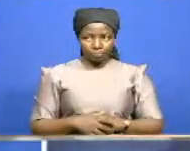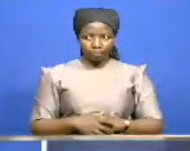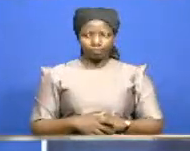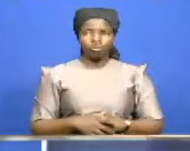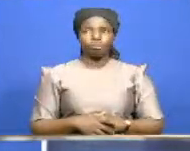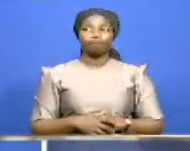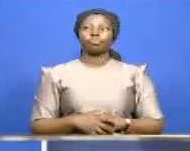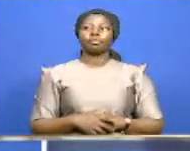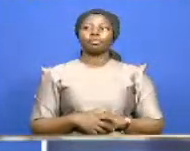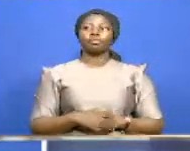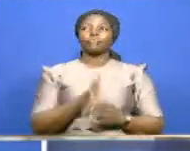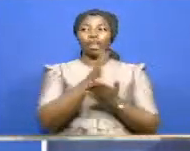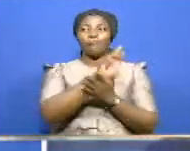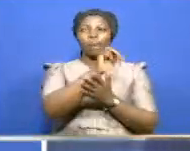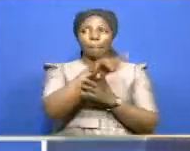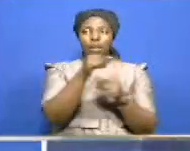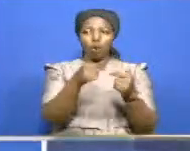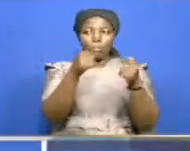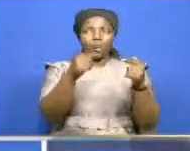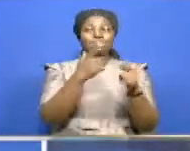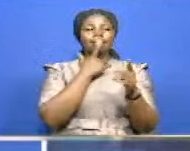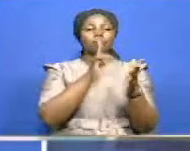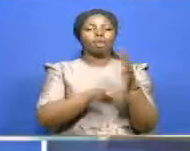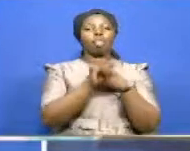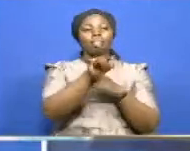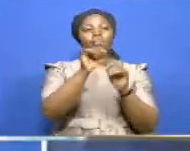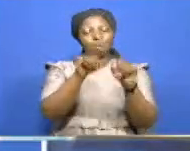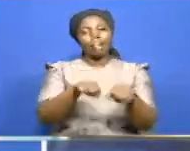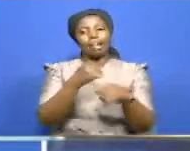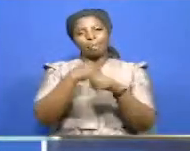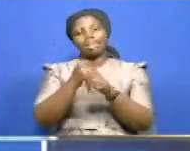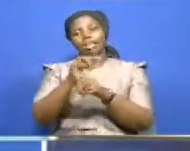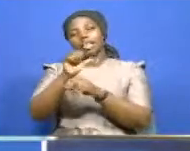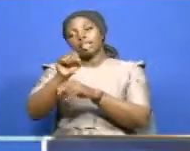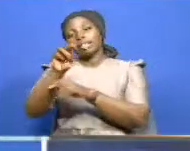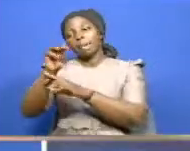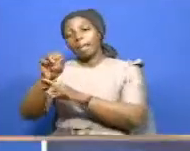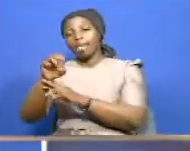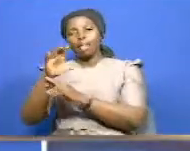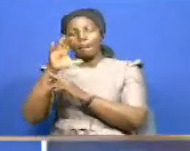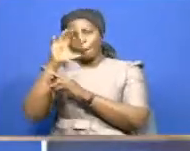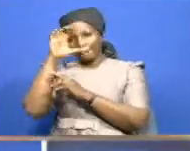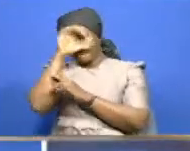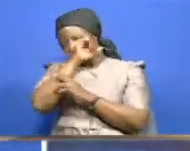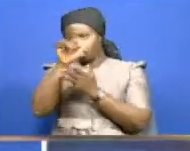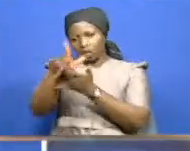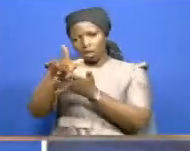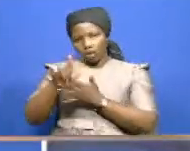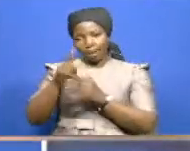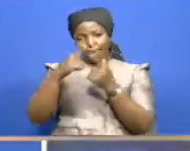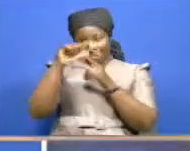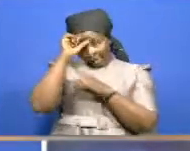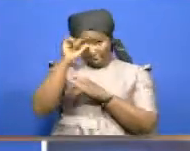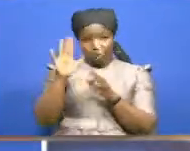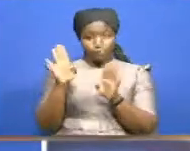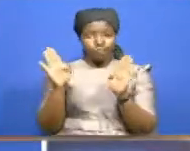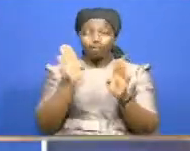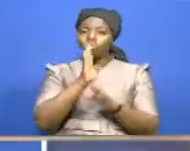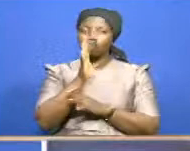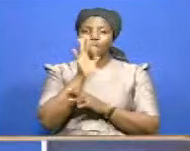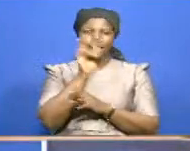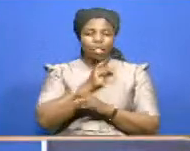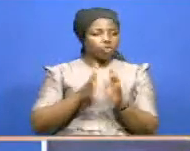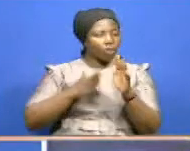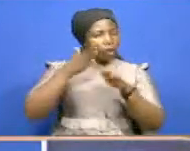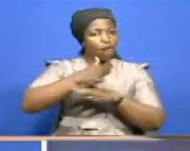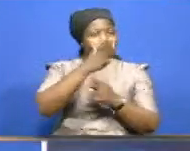parliament who argued the move would starve SMEs the much-needed credit. However, the government has already borrowed over half of the